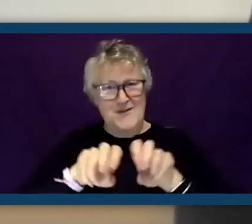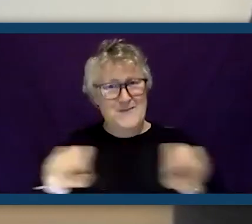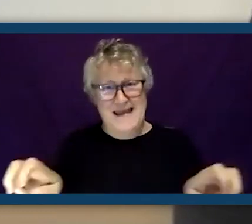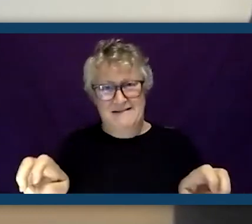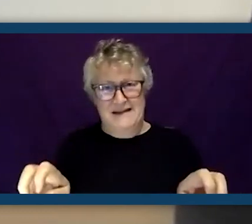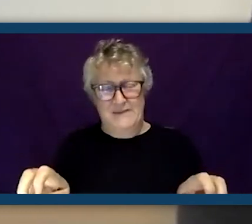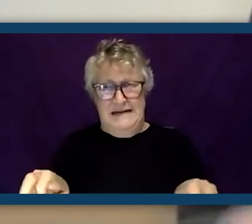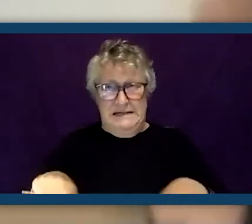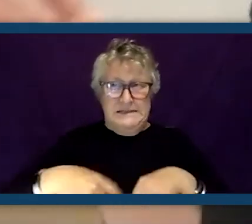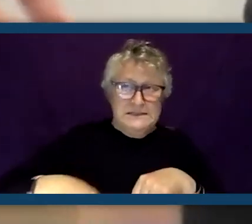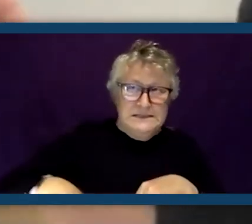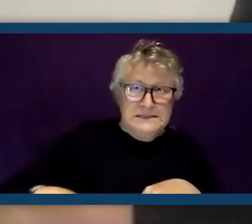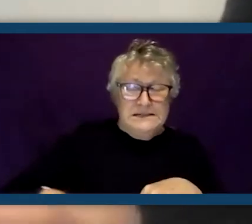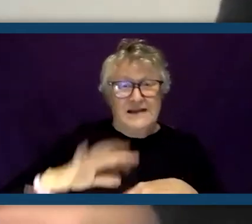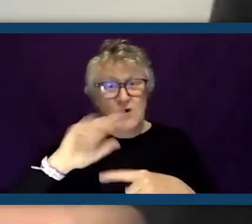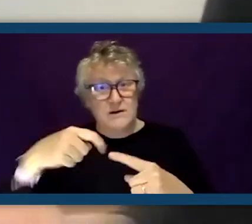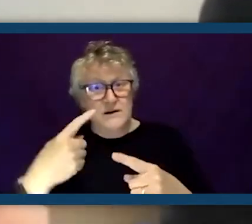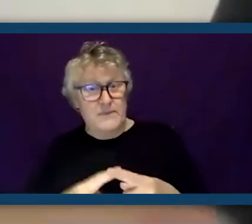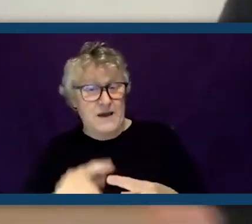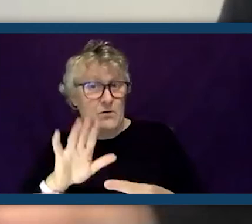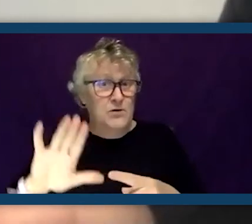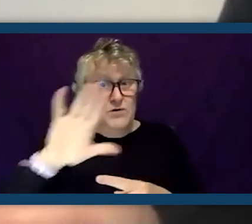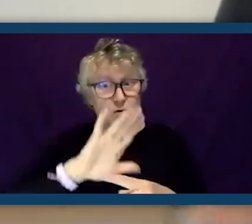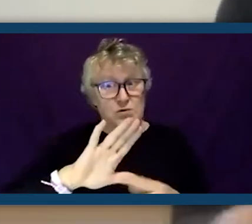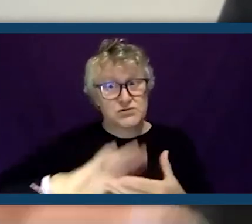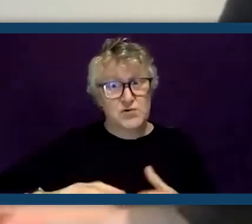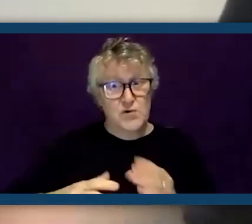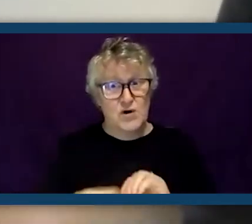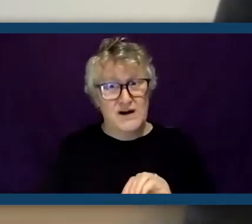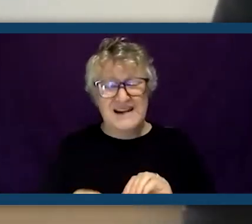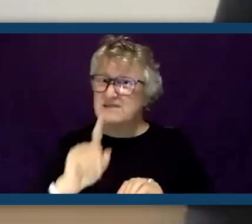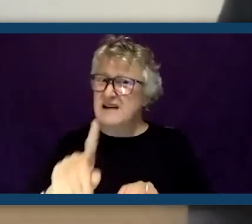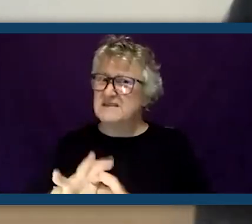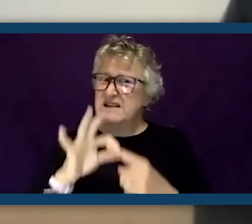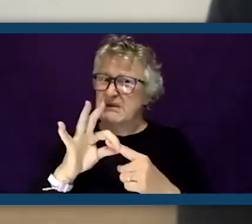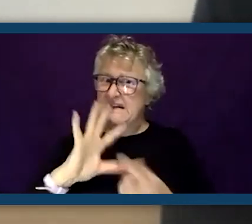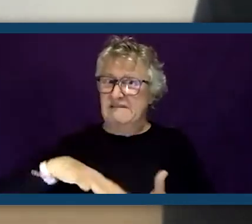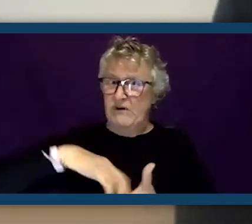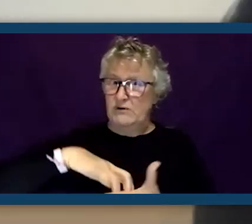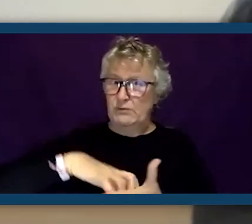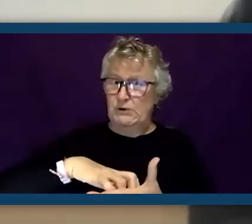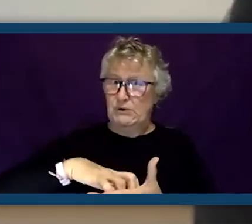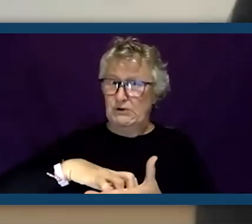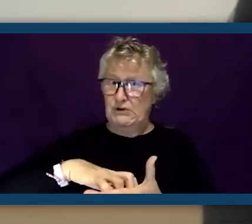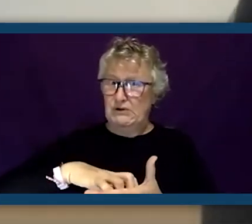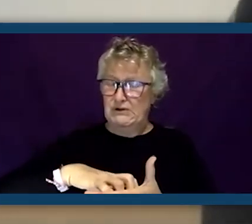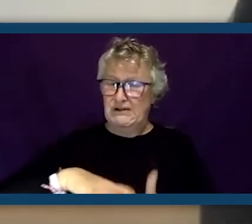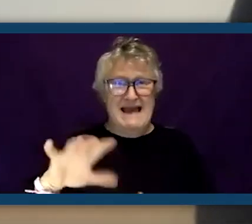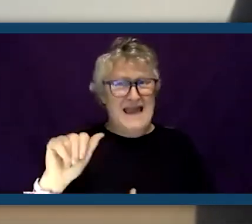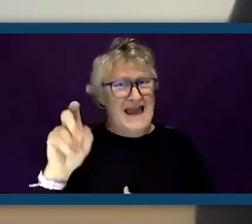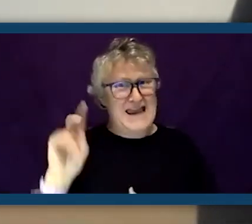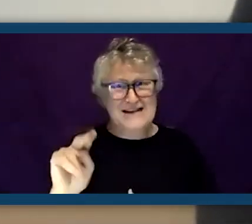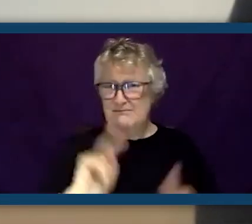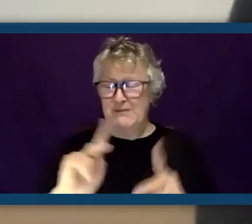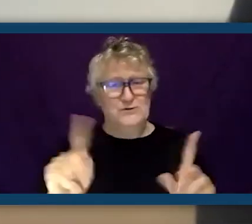about your story and being vulnerable, especially as Asian people, we don't like that. We don't like to talk about our feelings. So thank